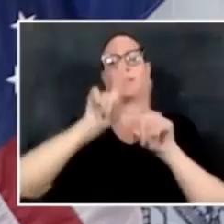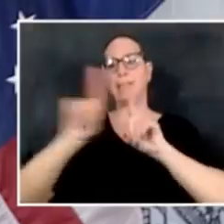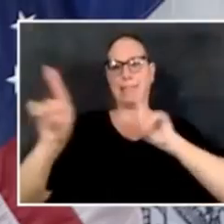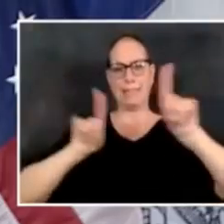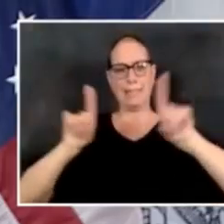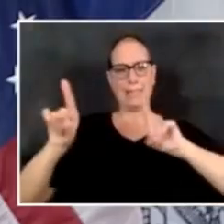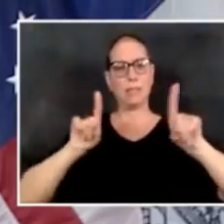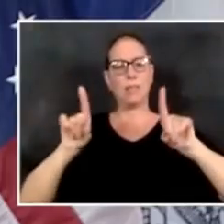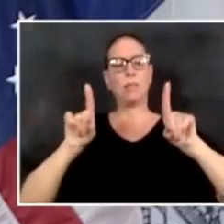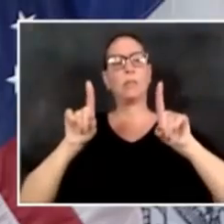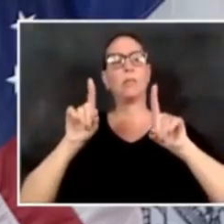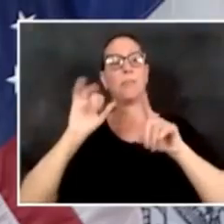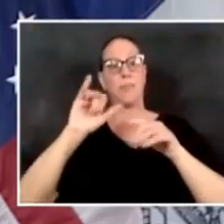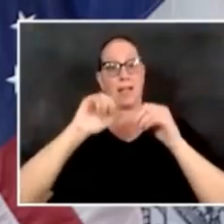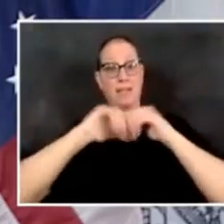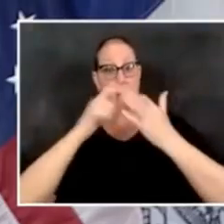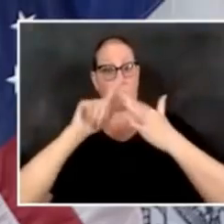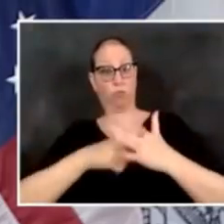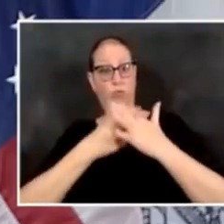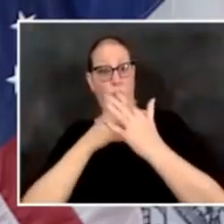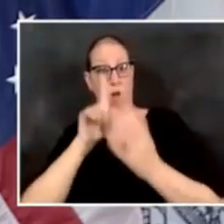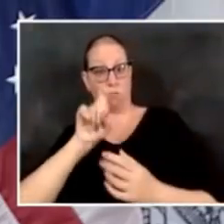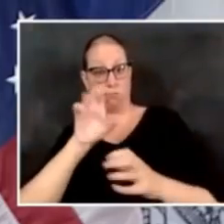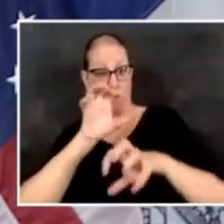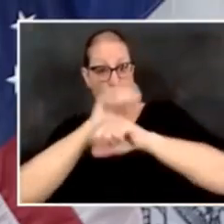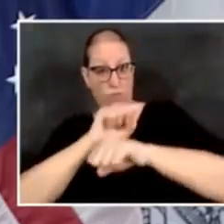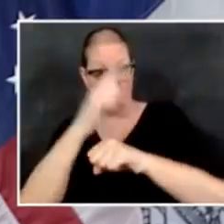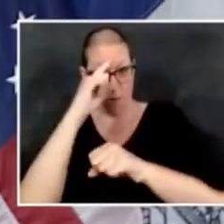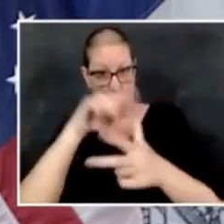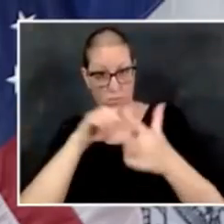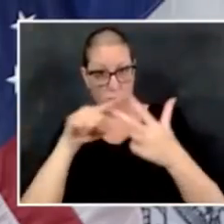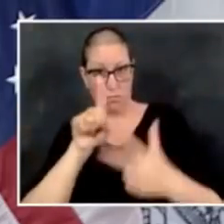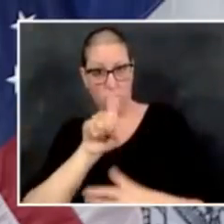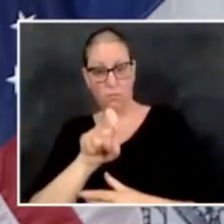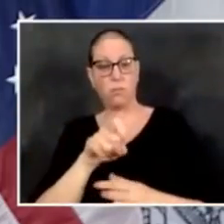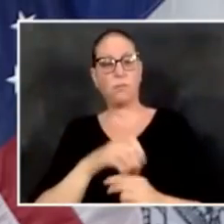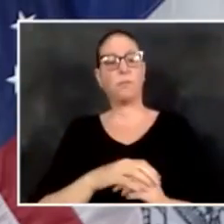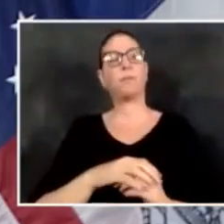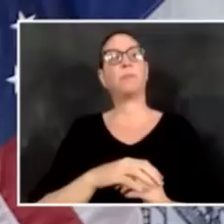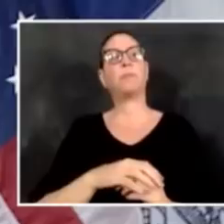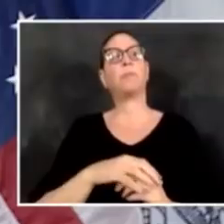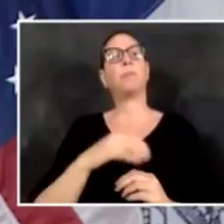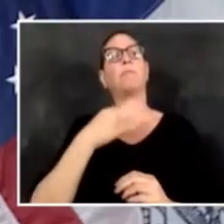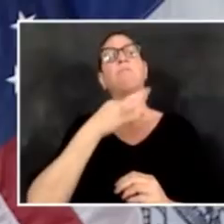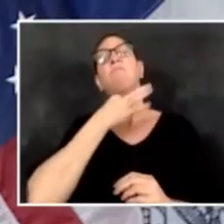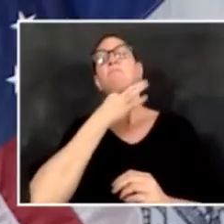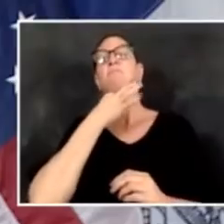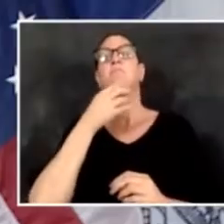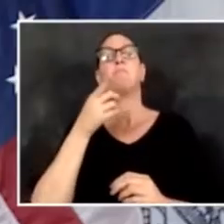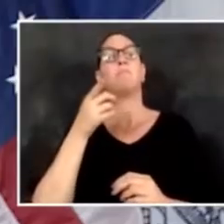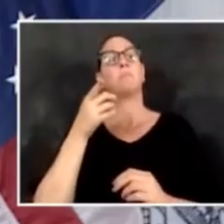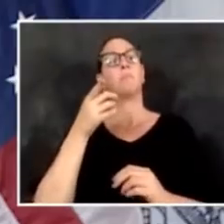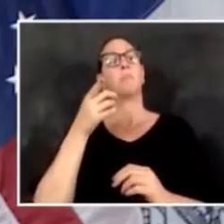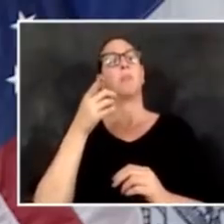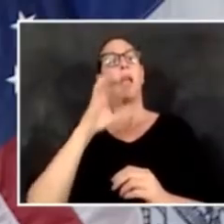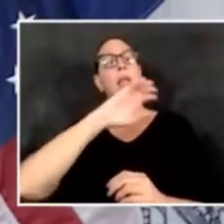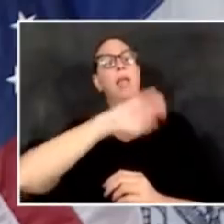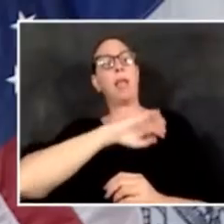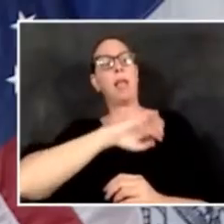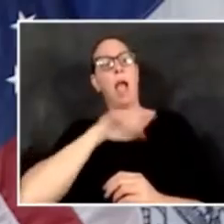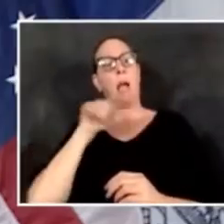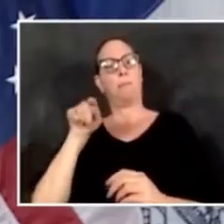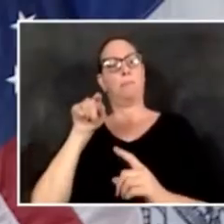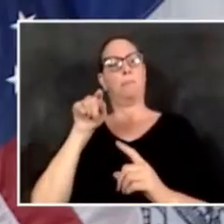see? A, should plainclothes officers be involved in that enforcement? And B, do you